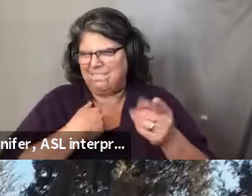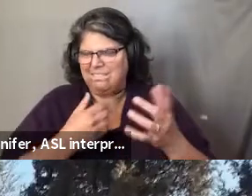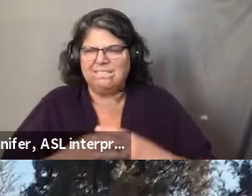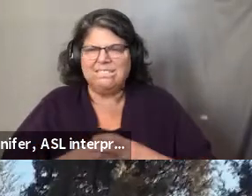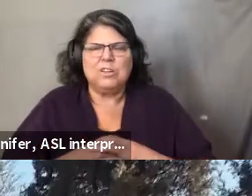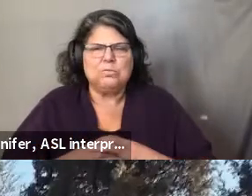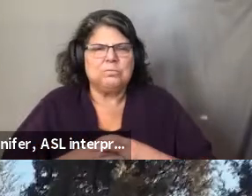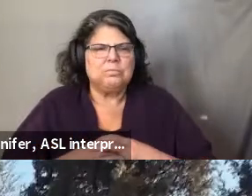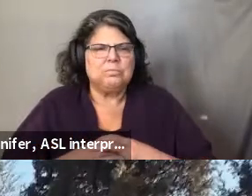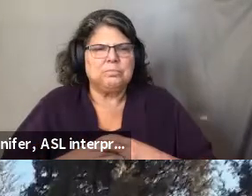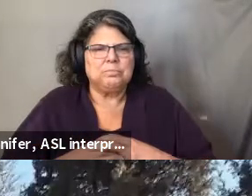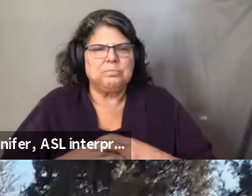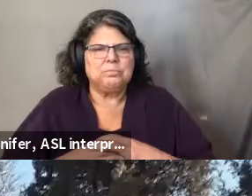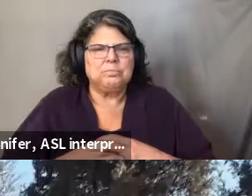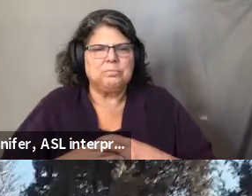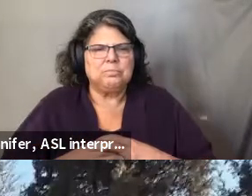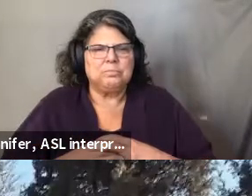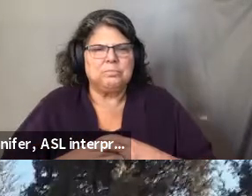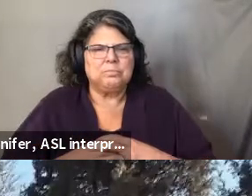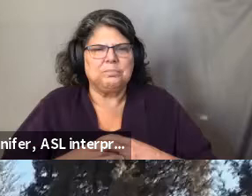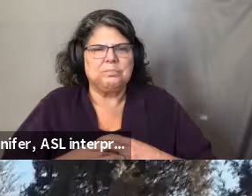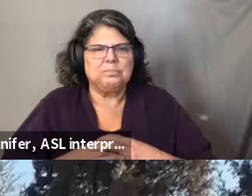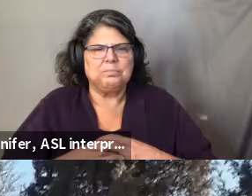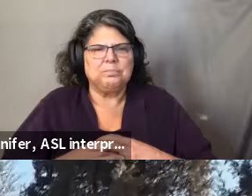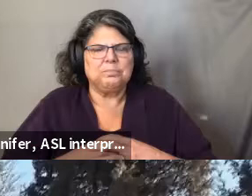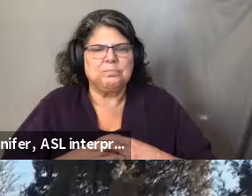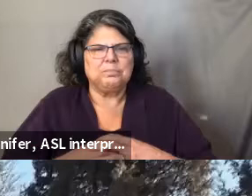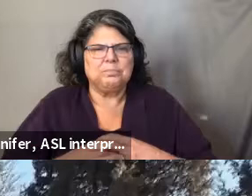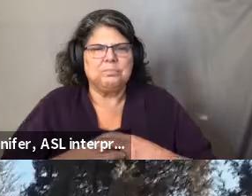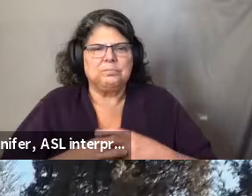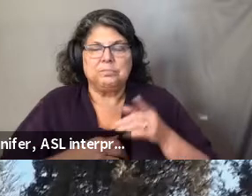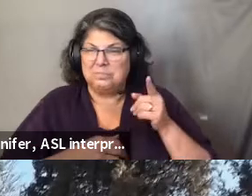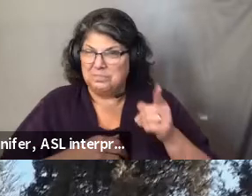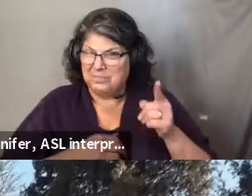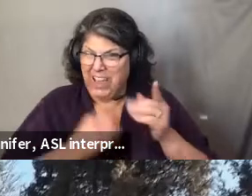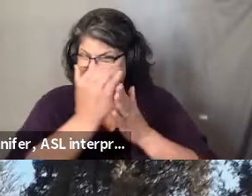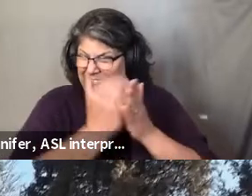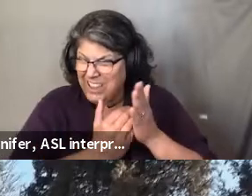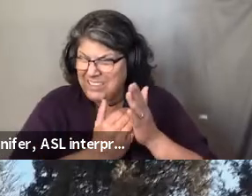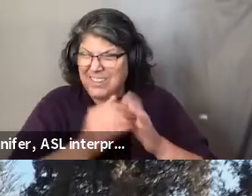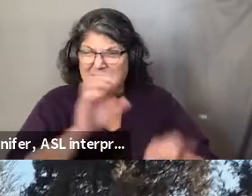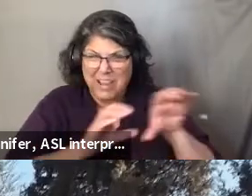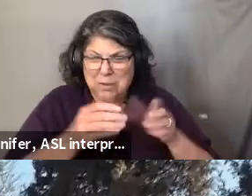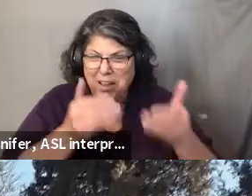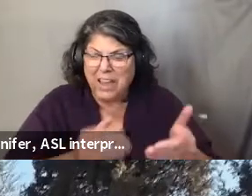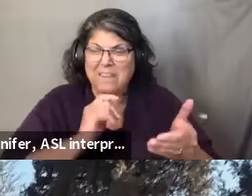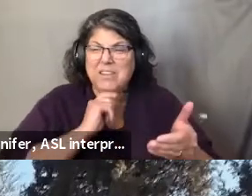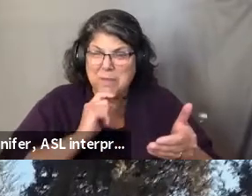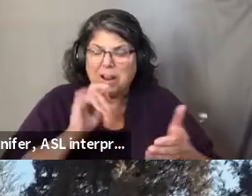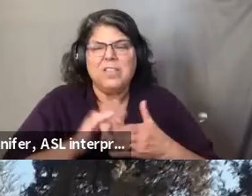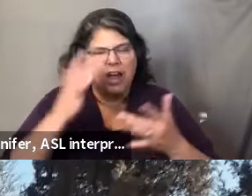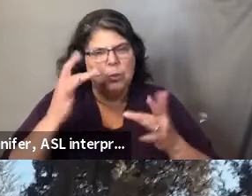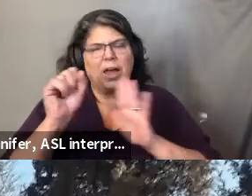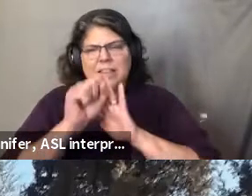This is the main reason that the state and FEMA are paying for the rapid removal of